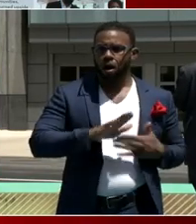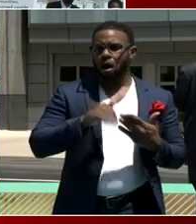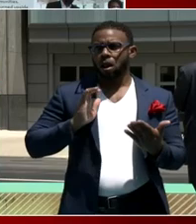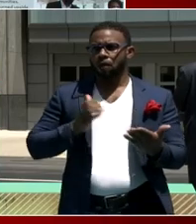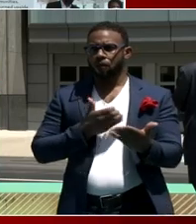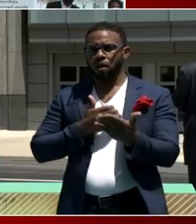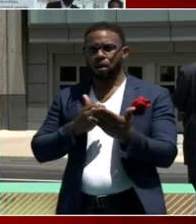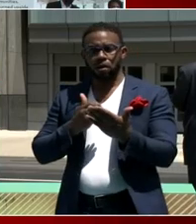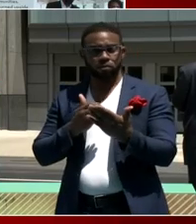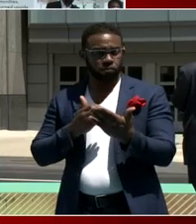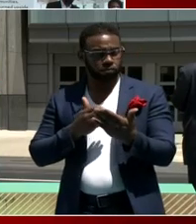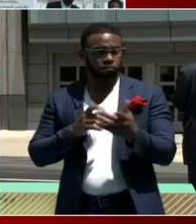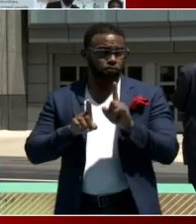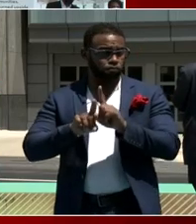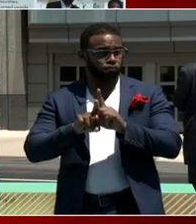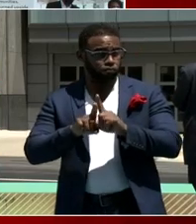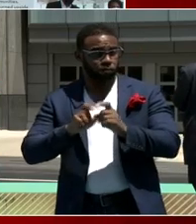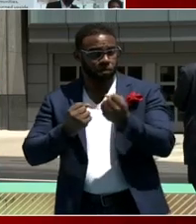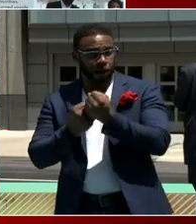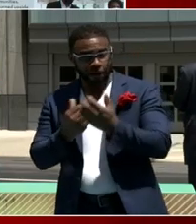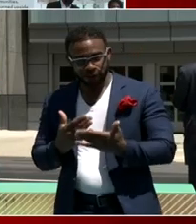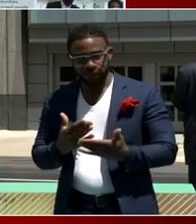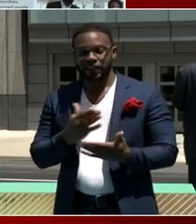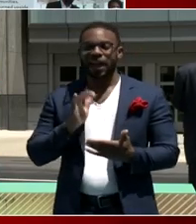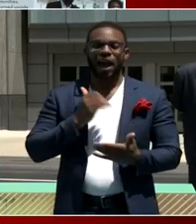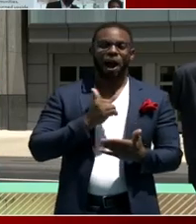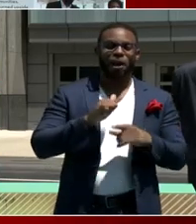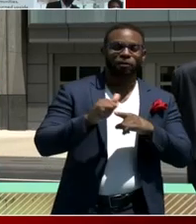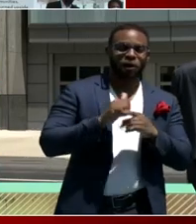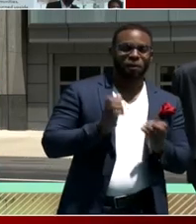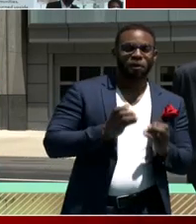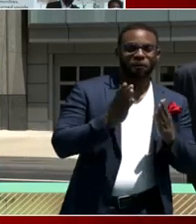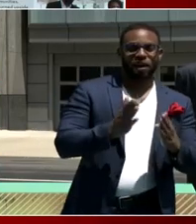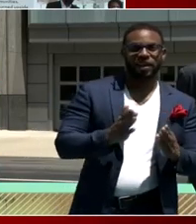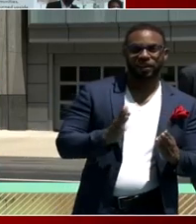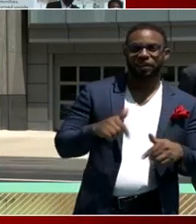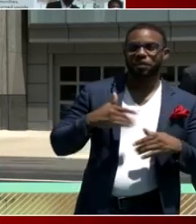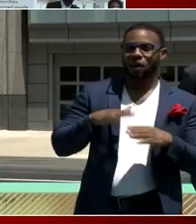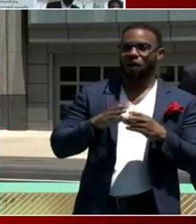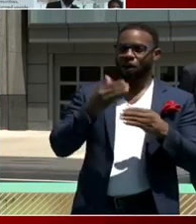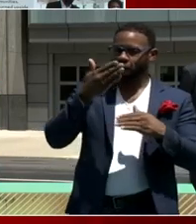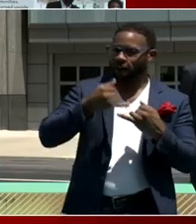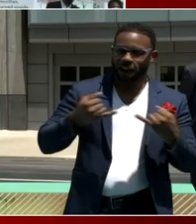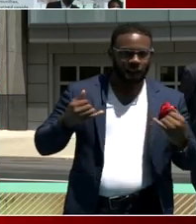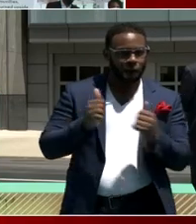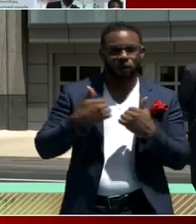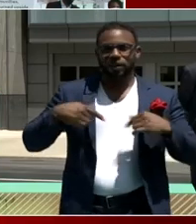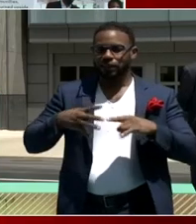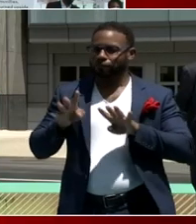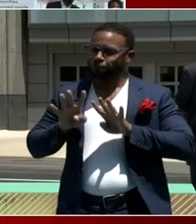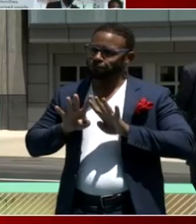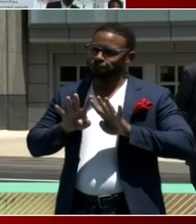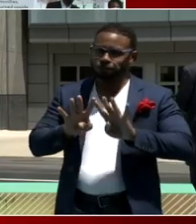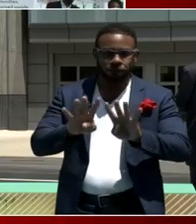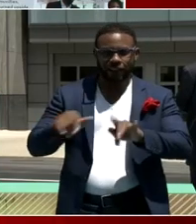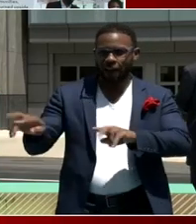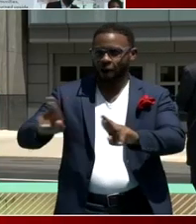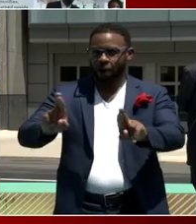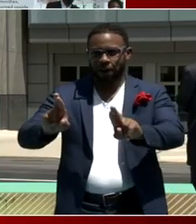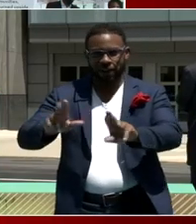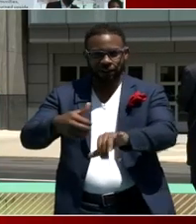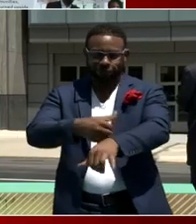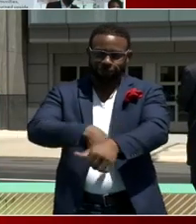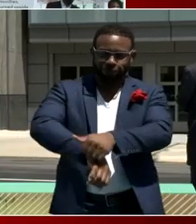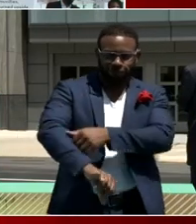of our apprenticeship sponsors, and our training providers that have been on the front lines with us. They are ready to